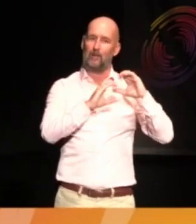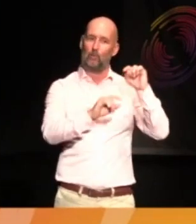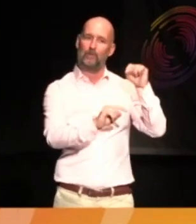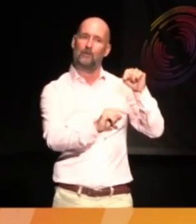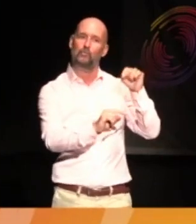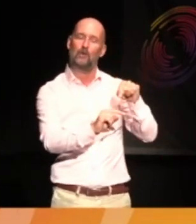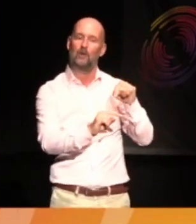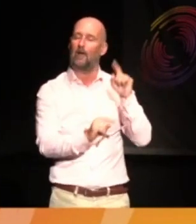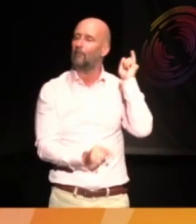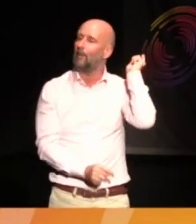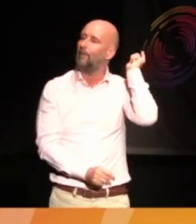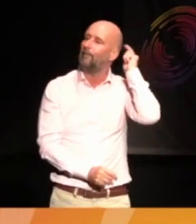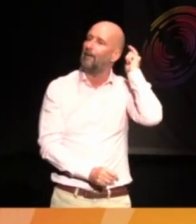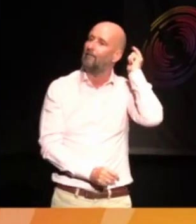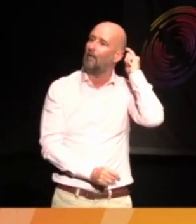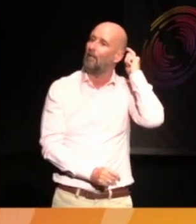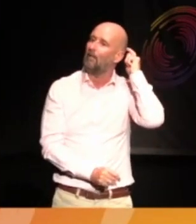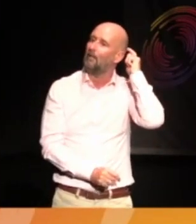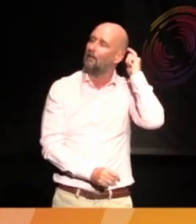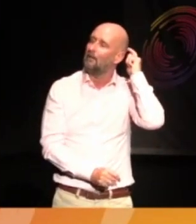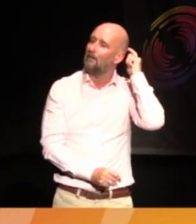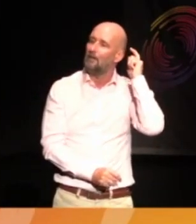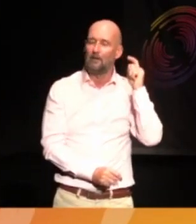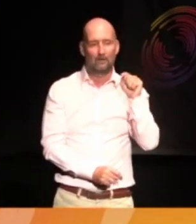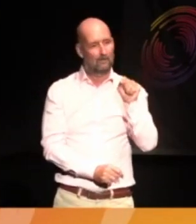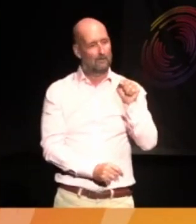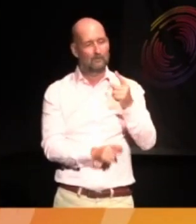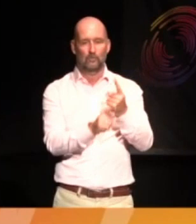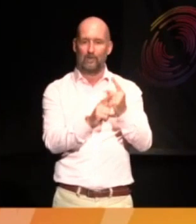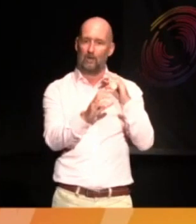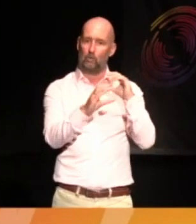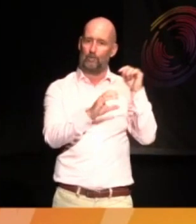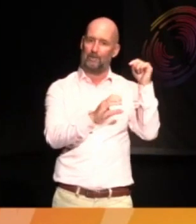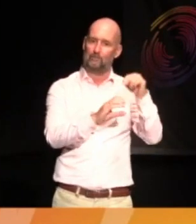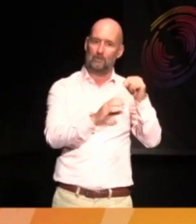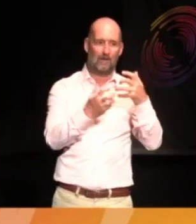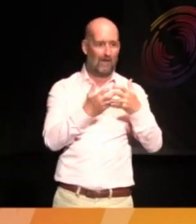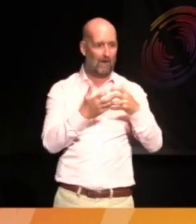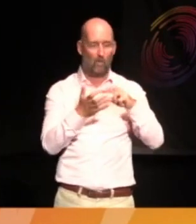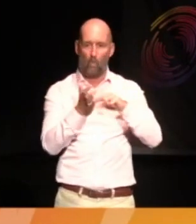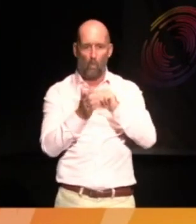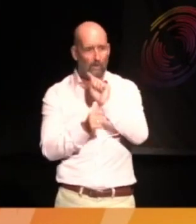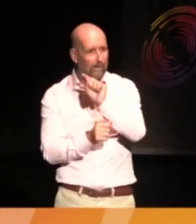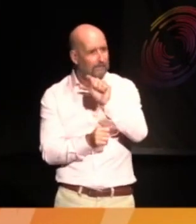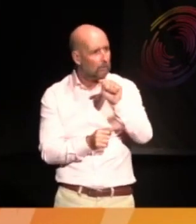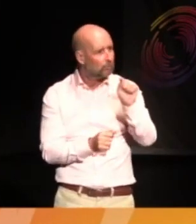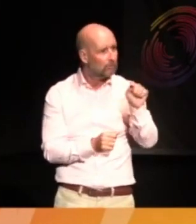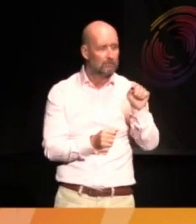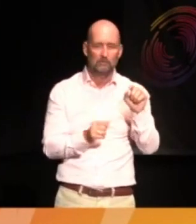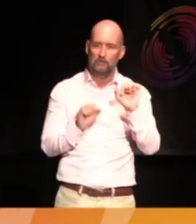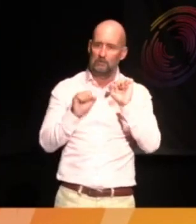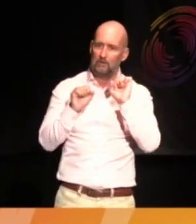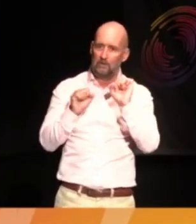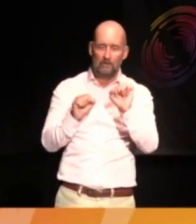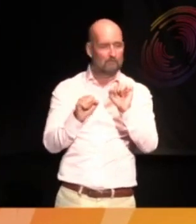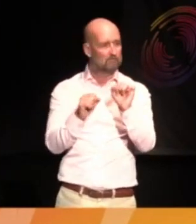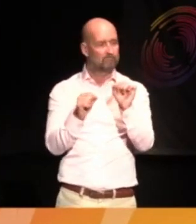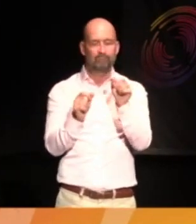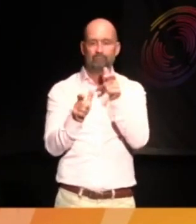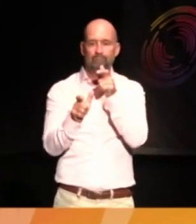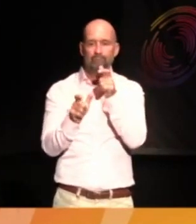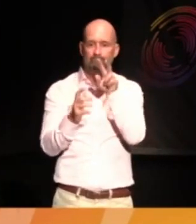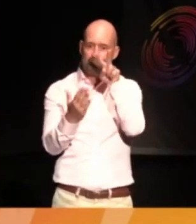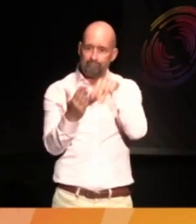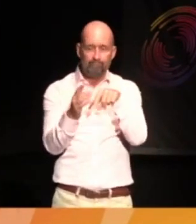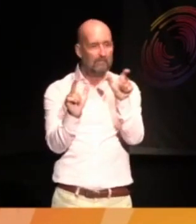very mindful around communications, looking at organisations with regards to dyslexia